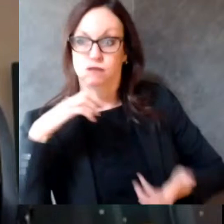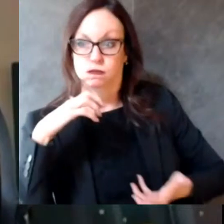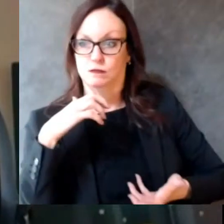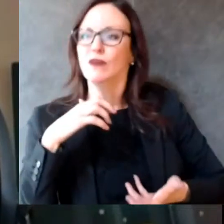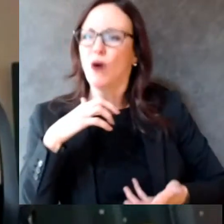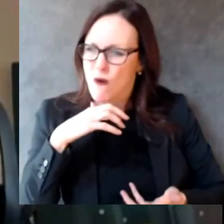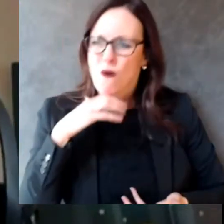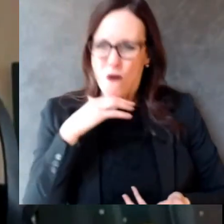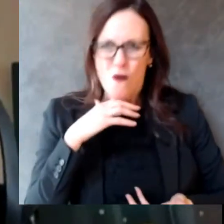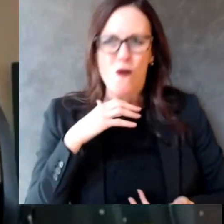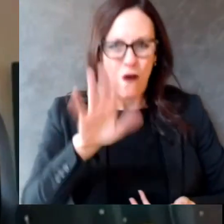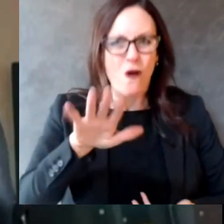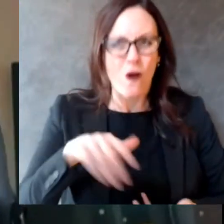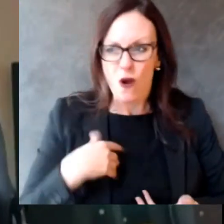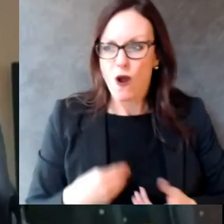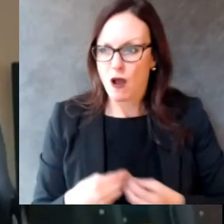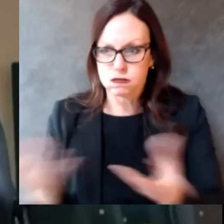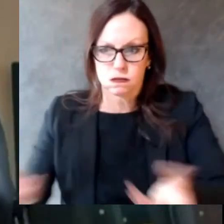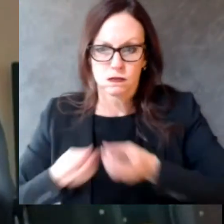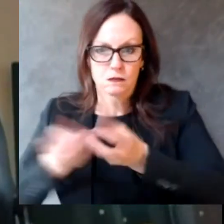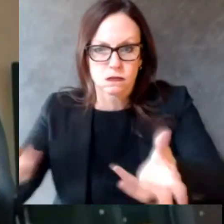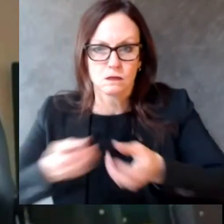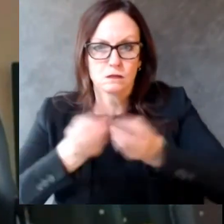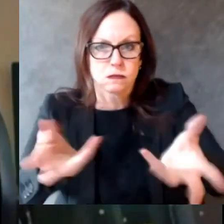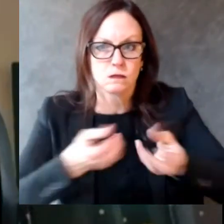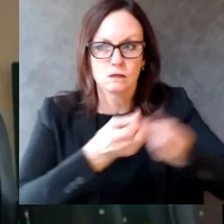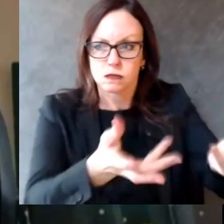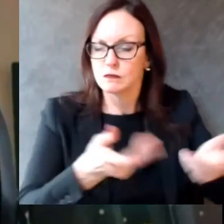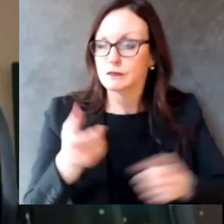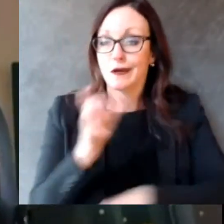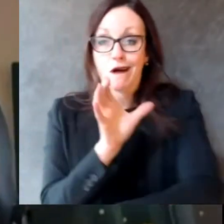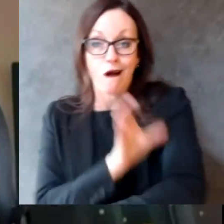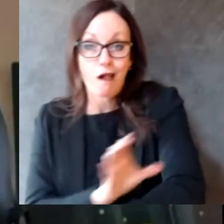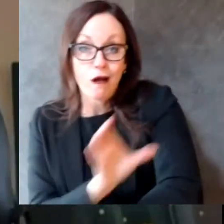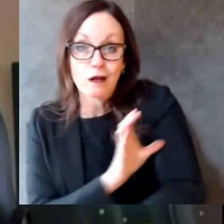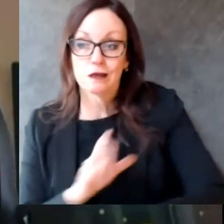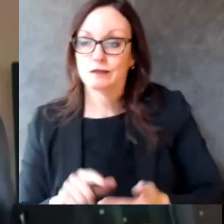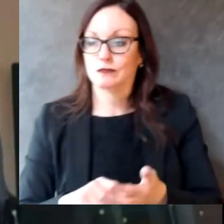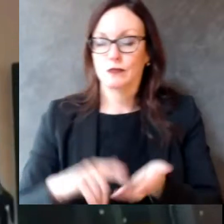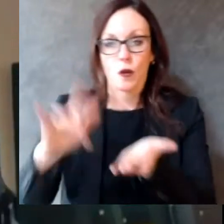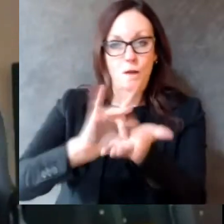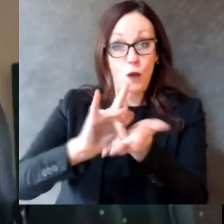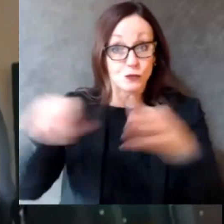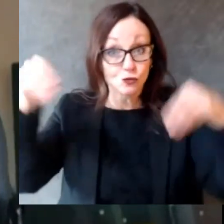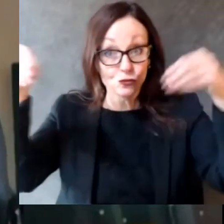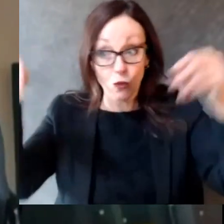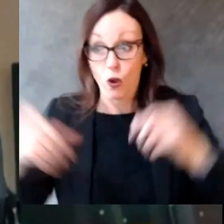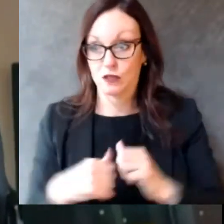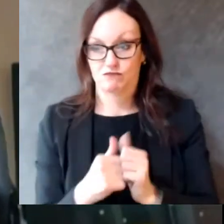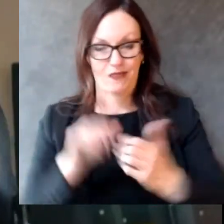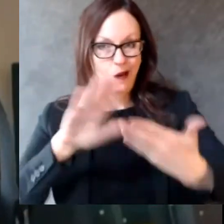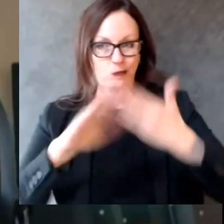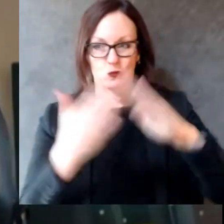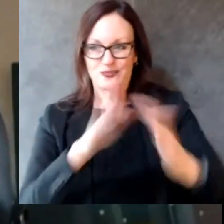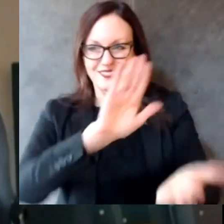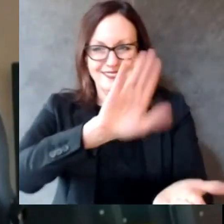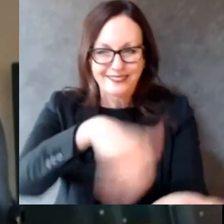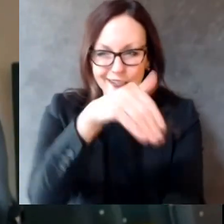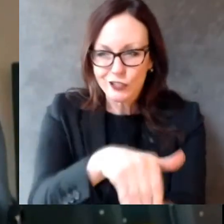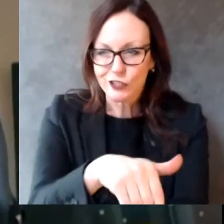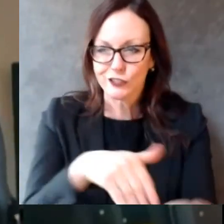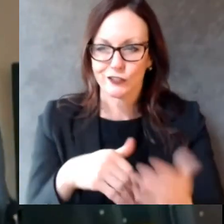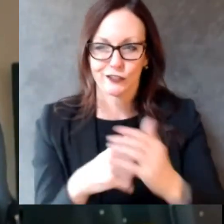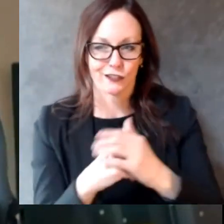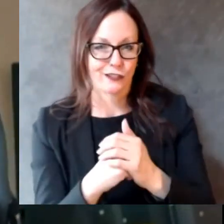their inventory any further. And so, as you are aware, since December,